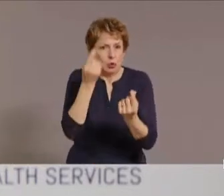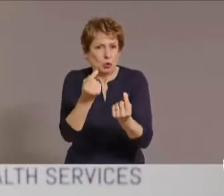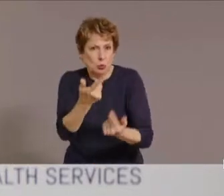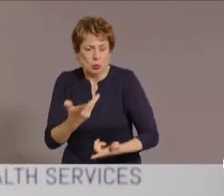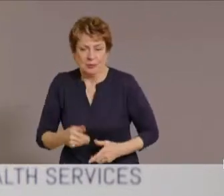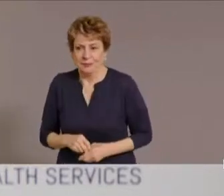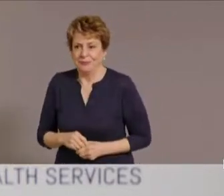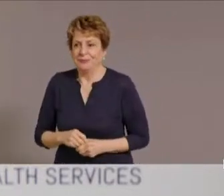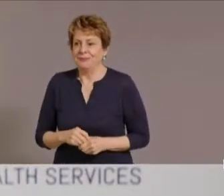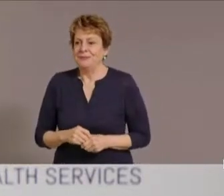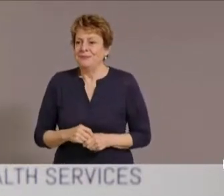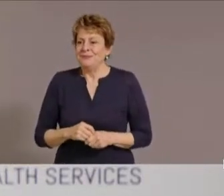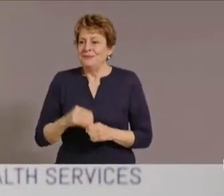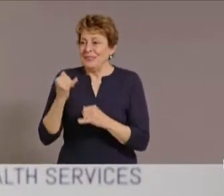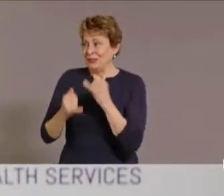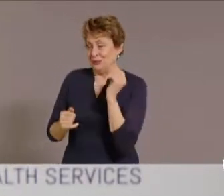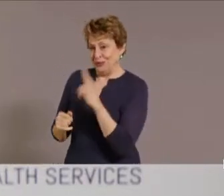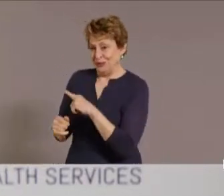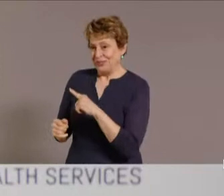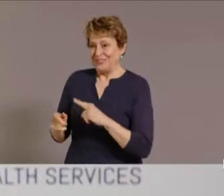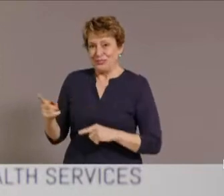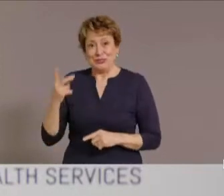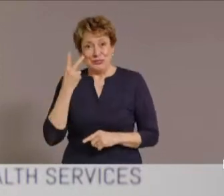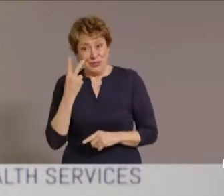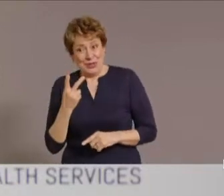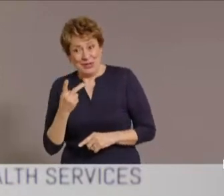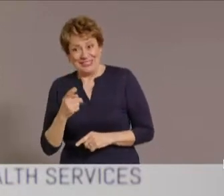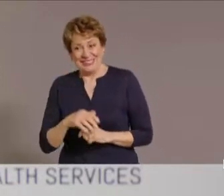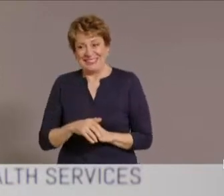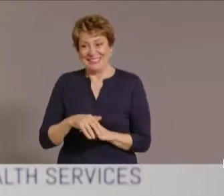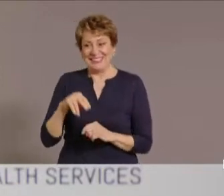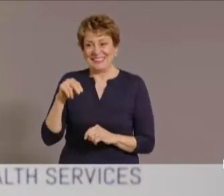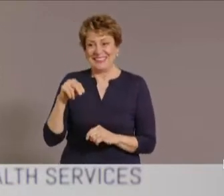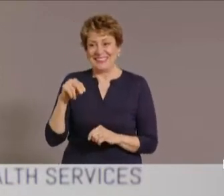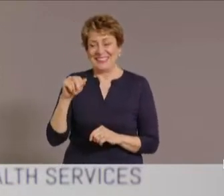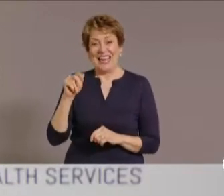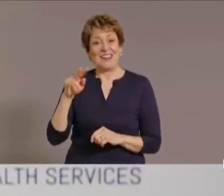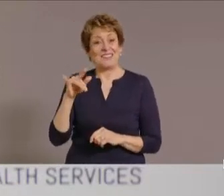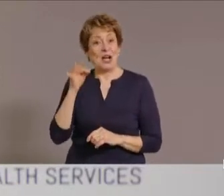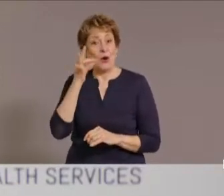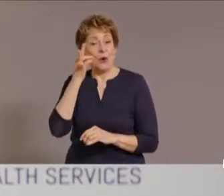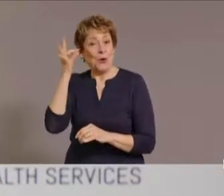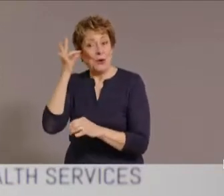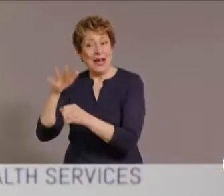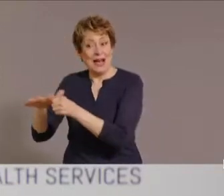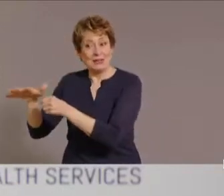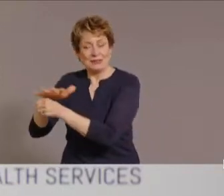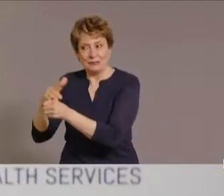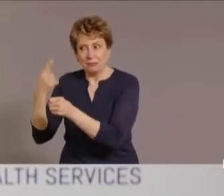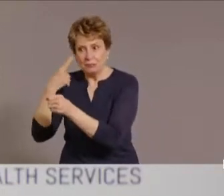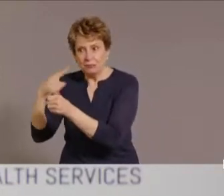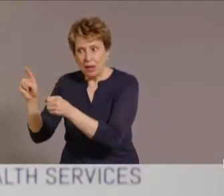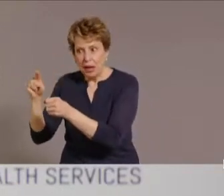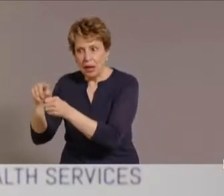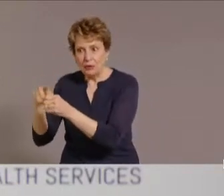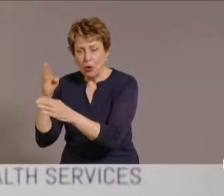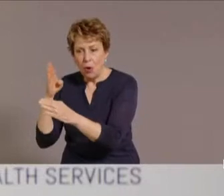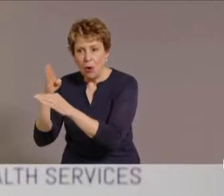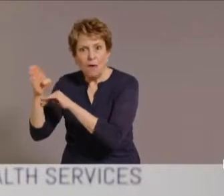the success from our Native brothers and sisters in the Navajo Nation. They are over 50% of adults